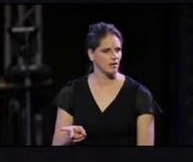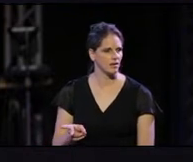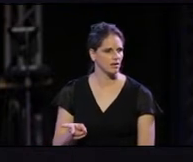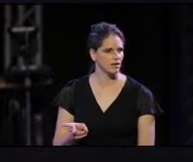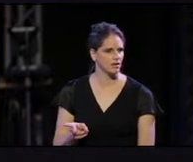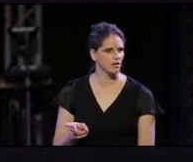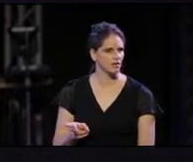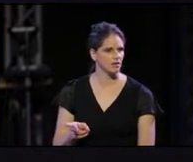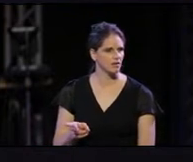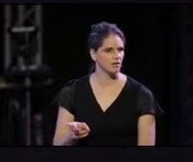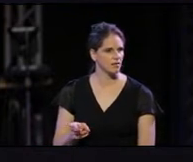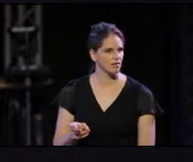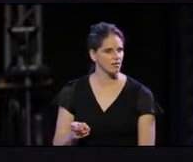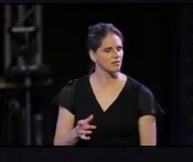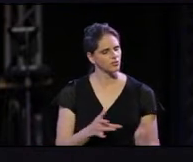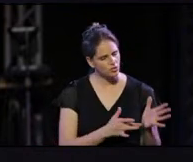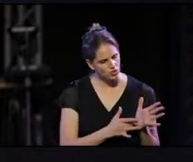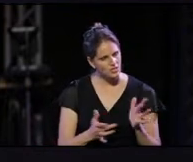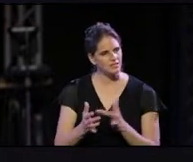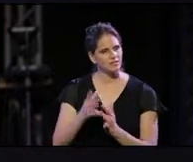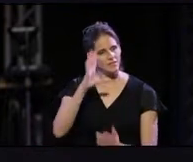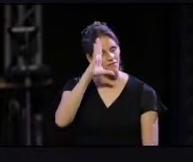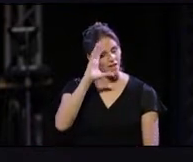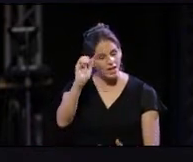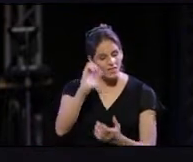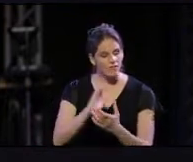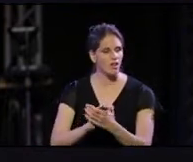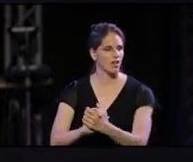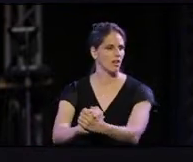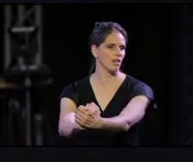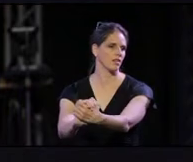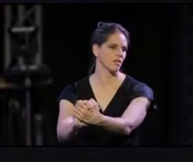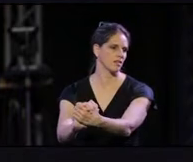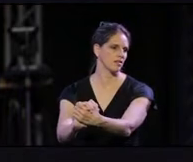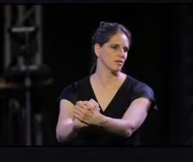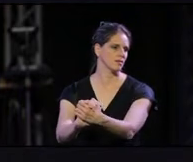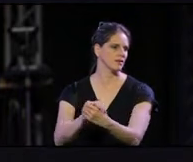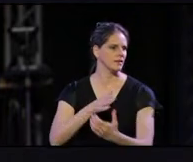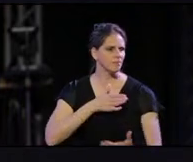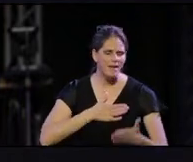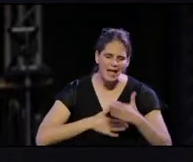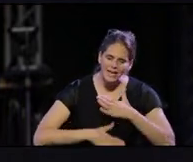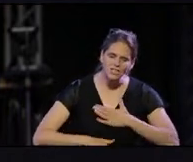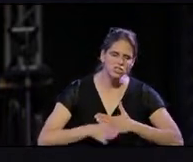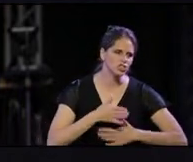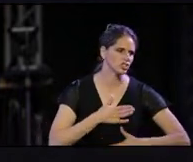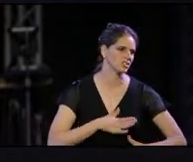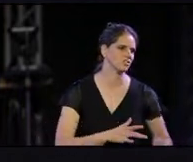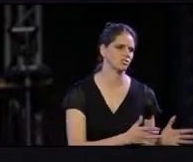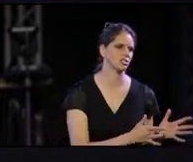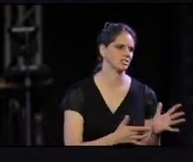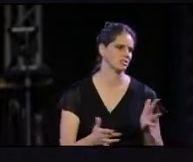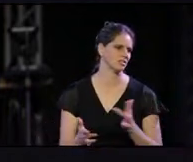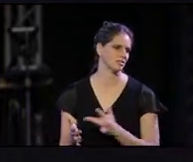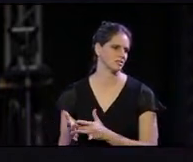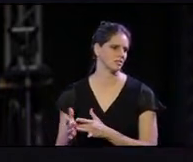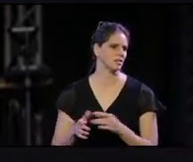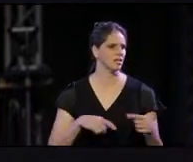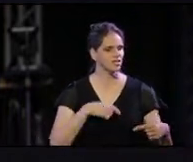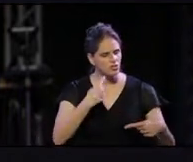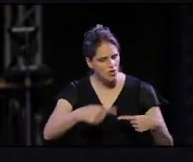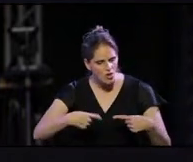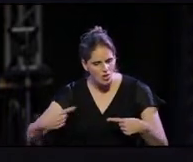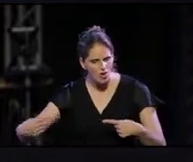how faithful he is, how patient he is, how eternal and forever